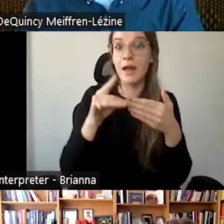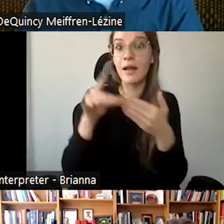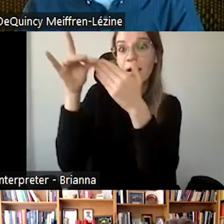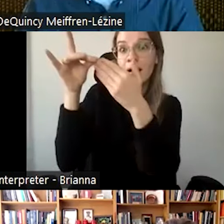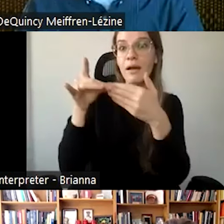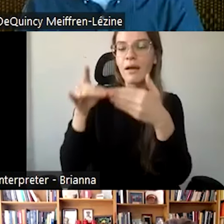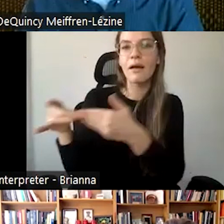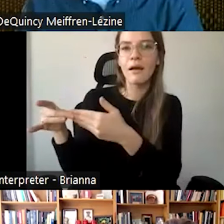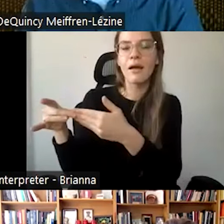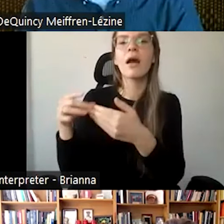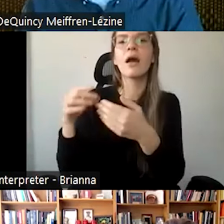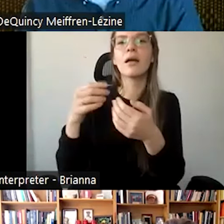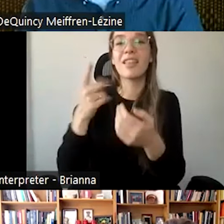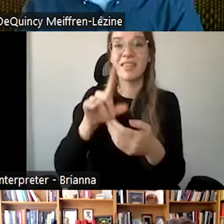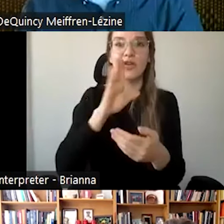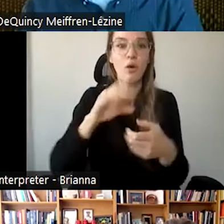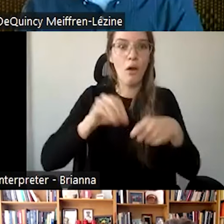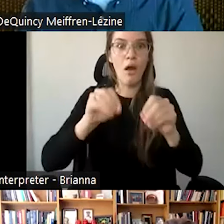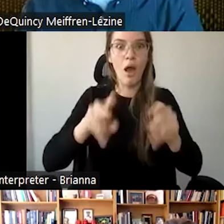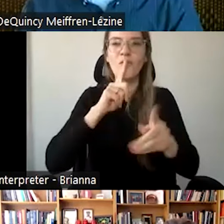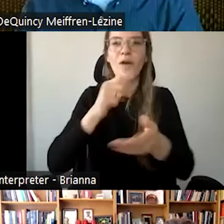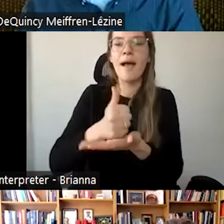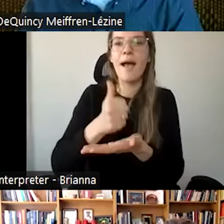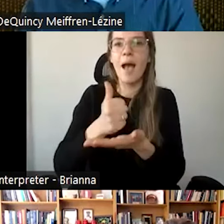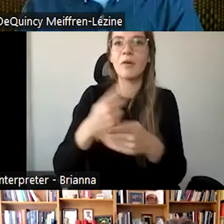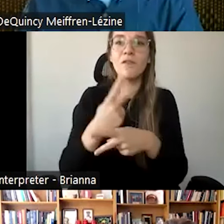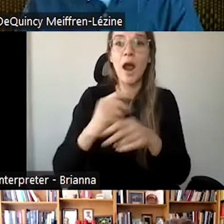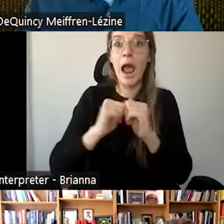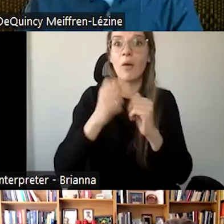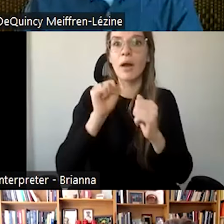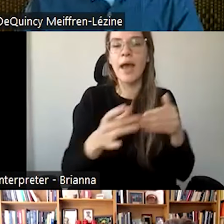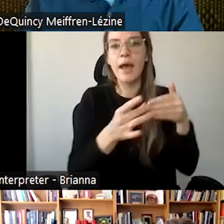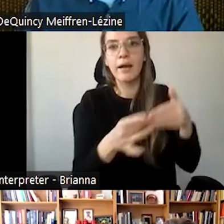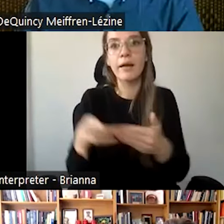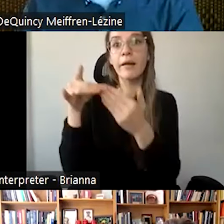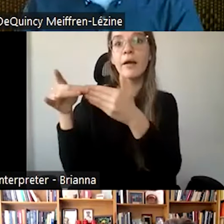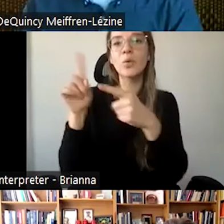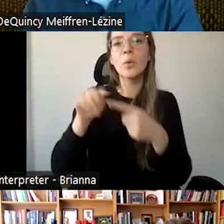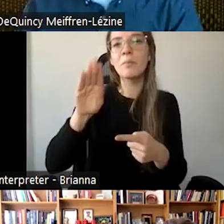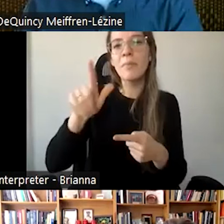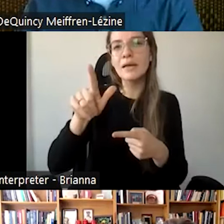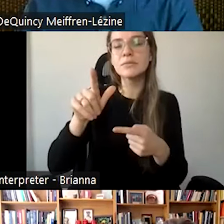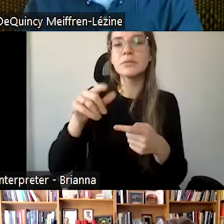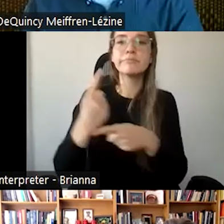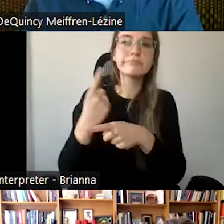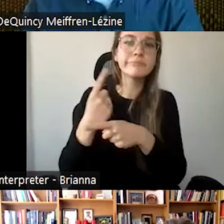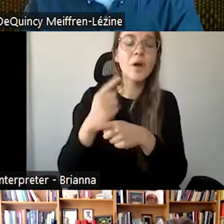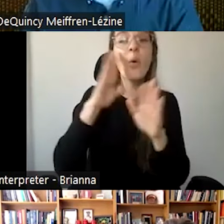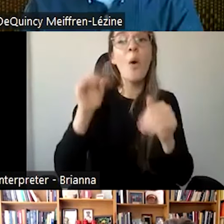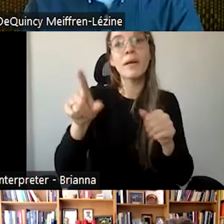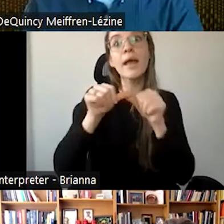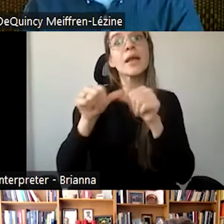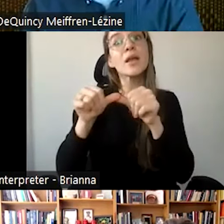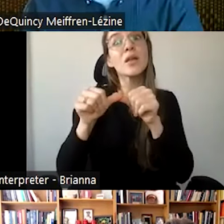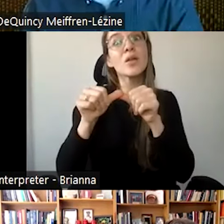for help to get back to that status quo quality of life. Hopefully to make it continue towards growth, but